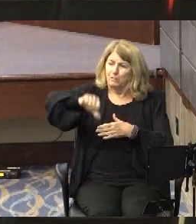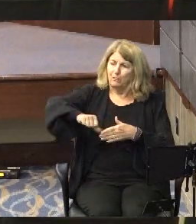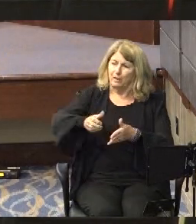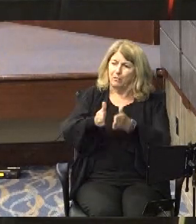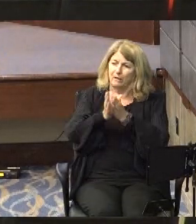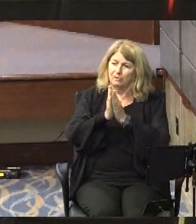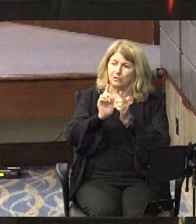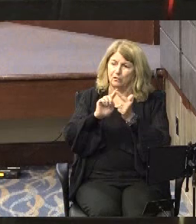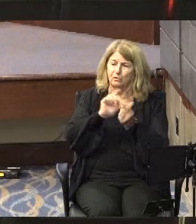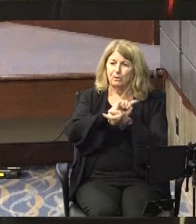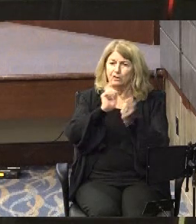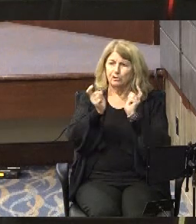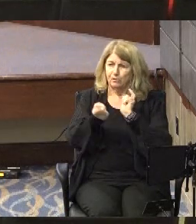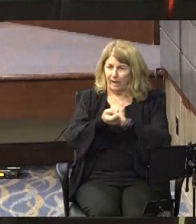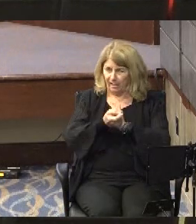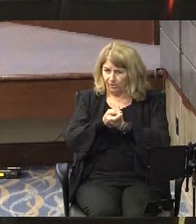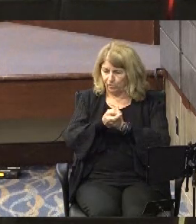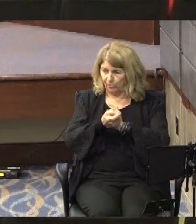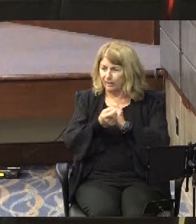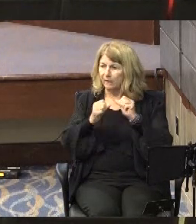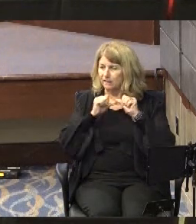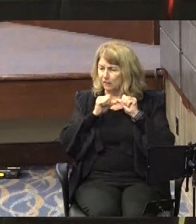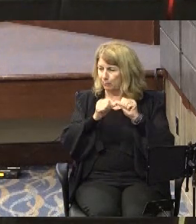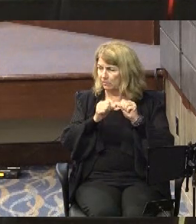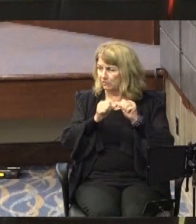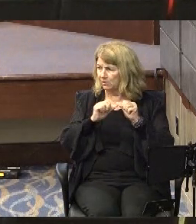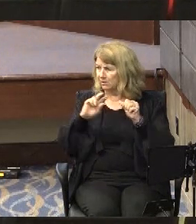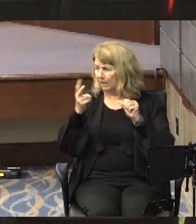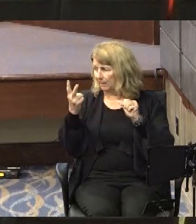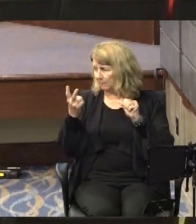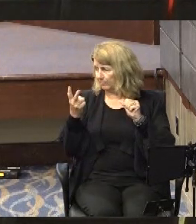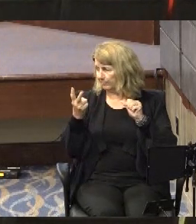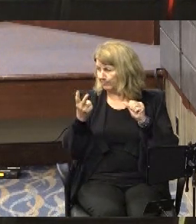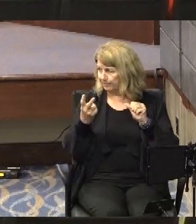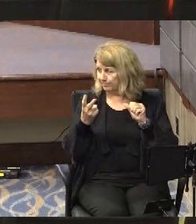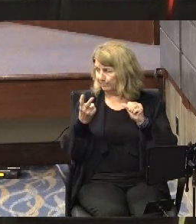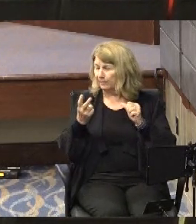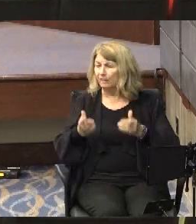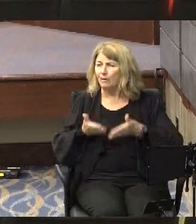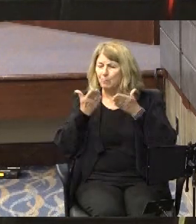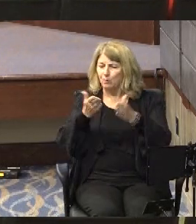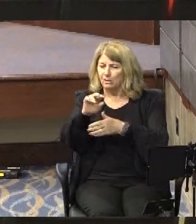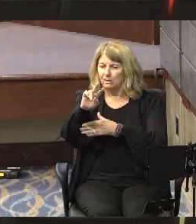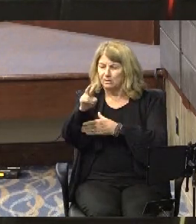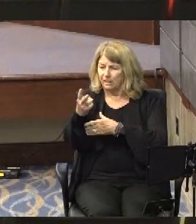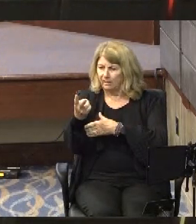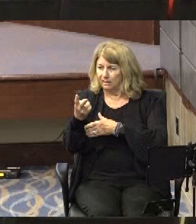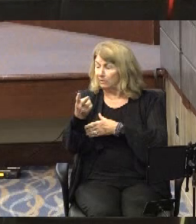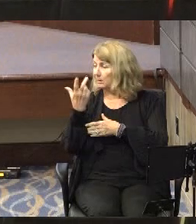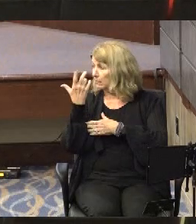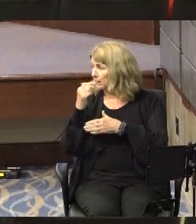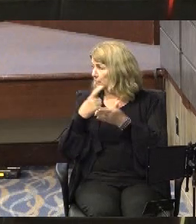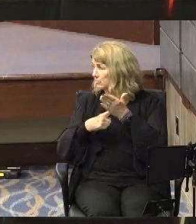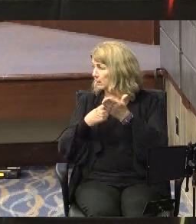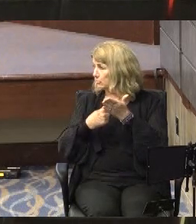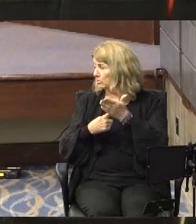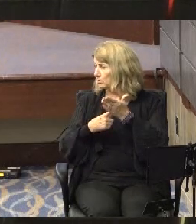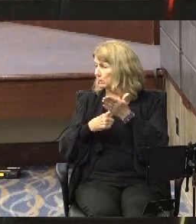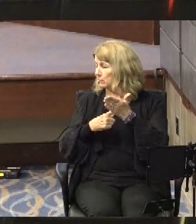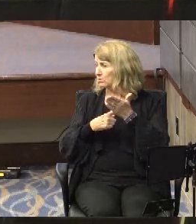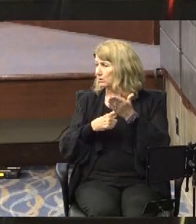staff recommendations and plan commission review. Second. Got a motion and a second. Do we have any discussion?